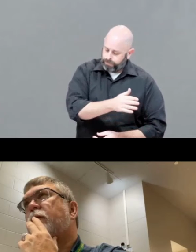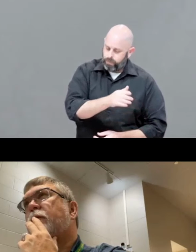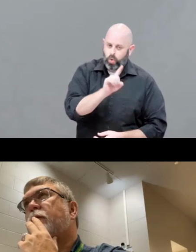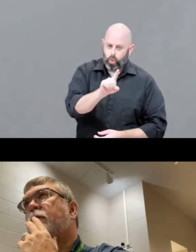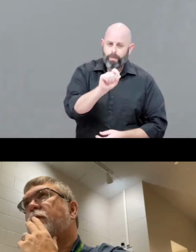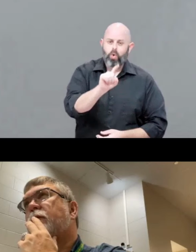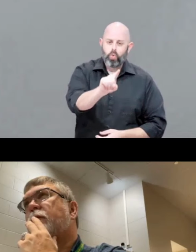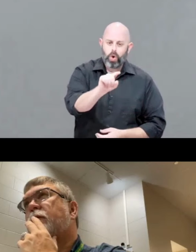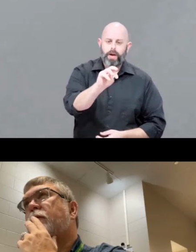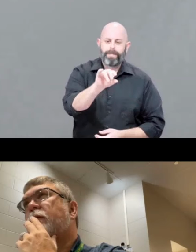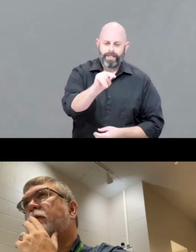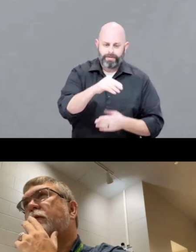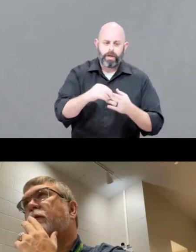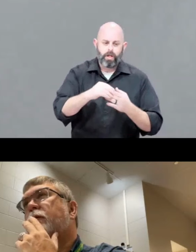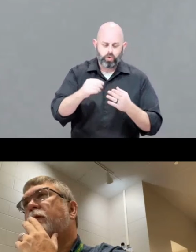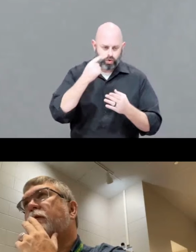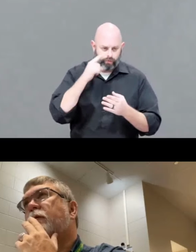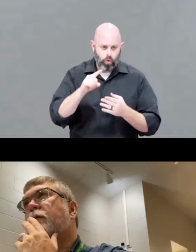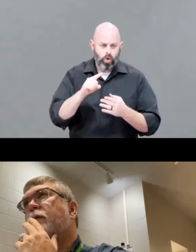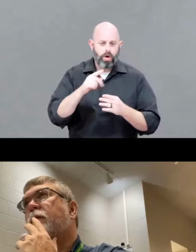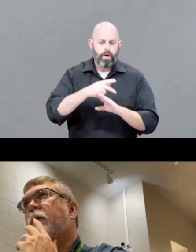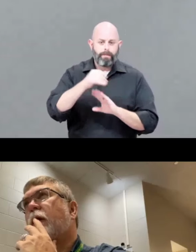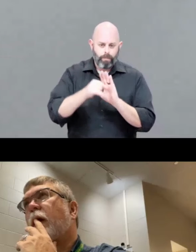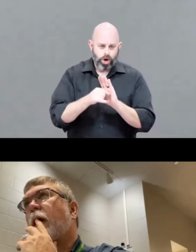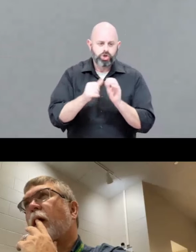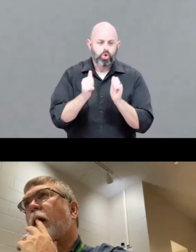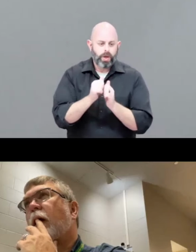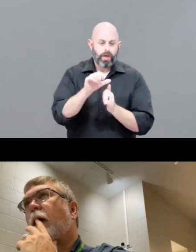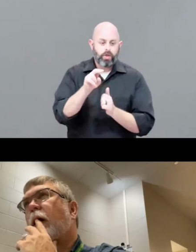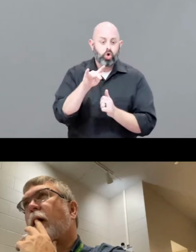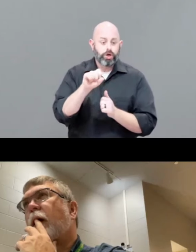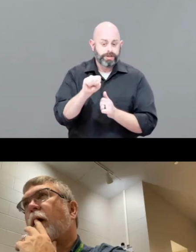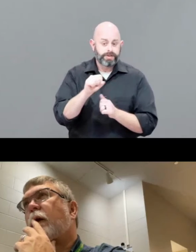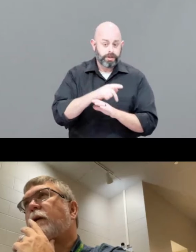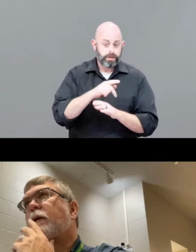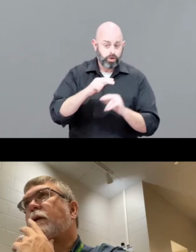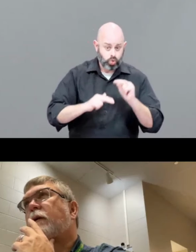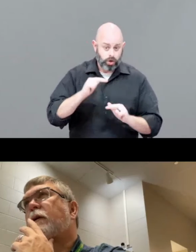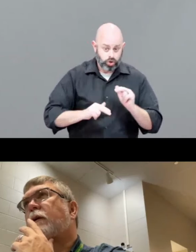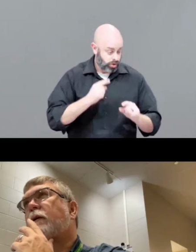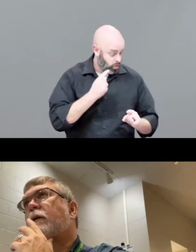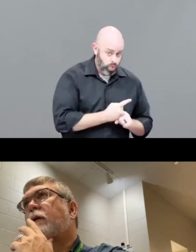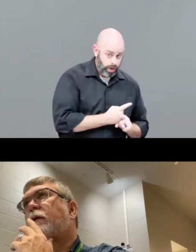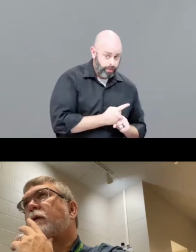$1.1 million for project Curtis Construction. Is that correct?